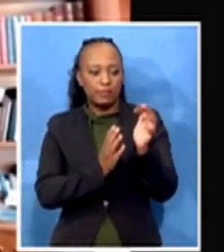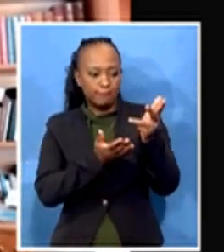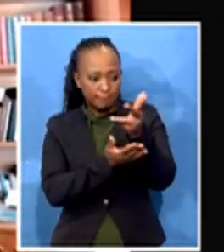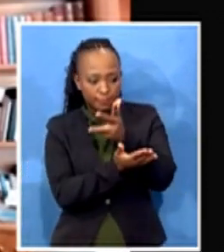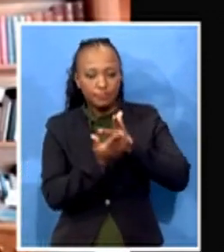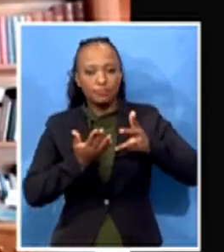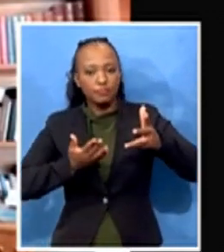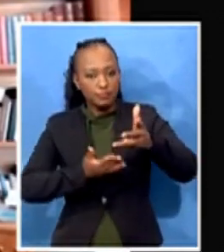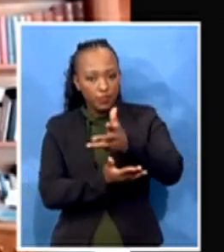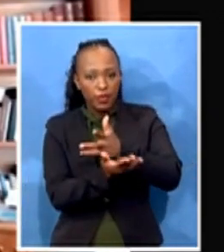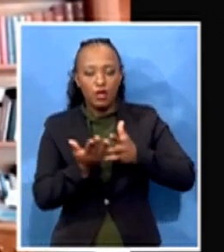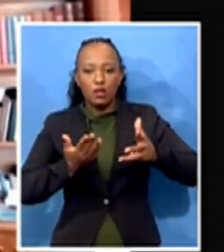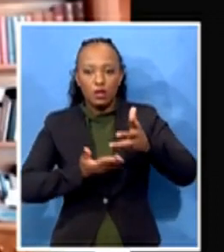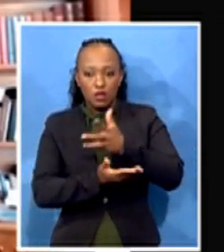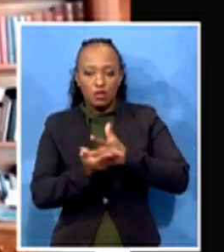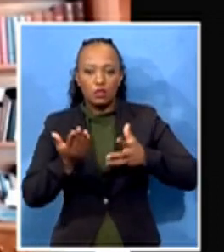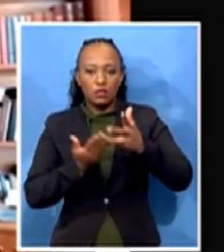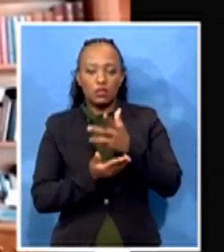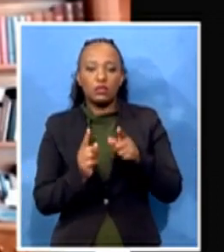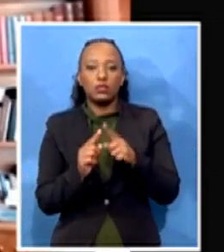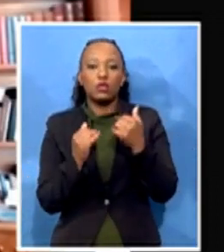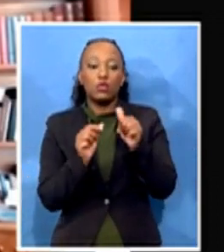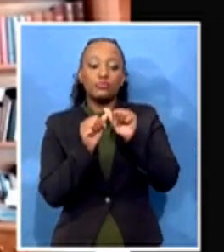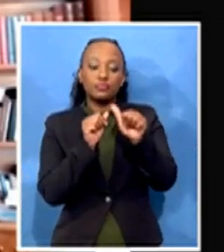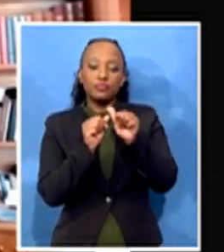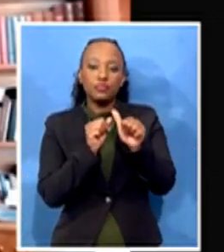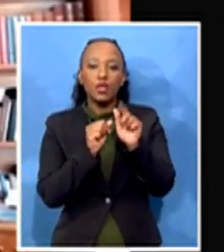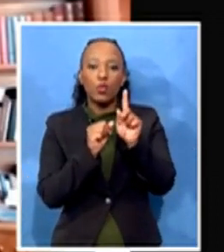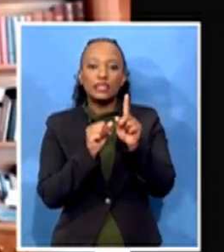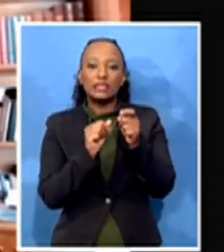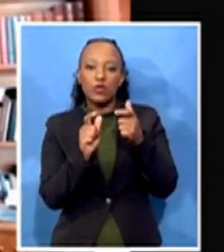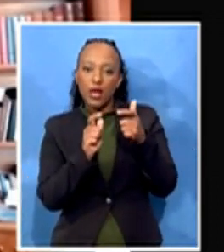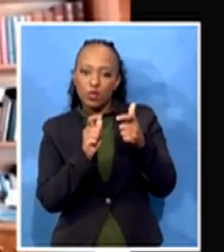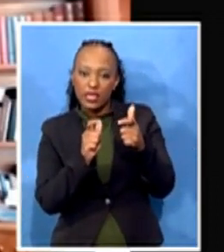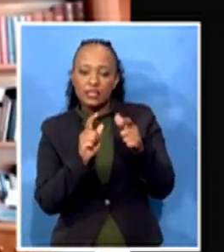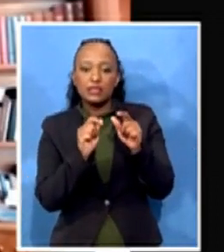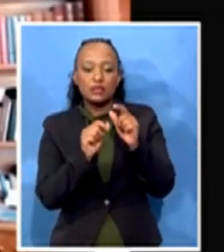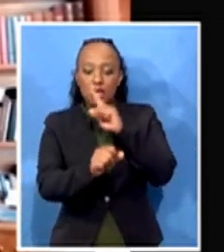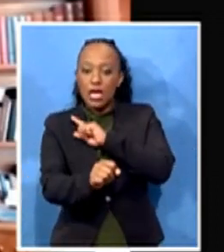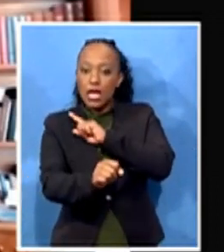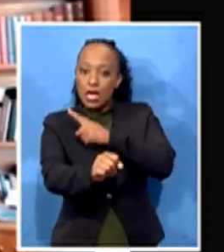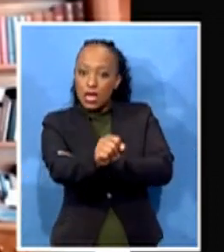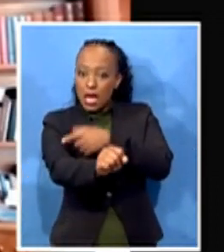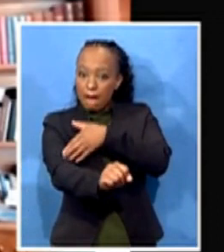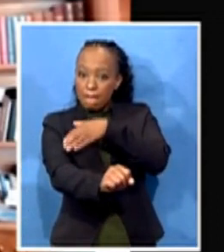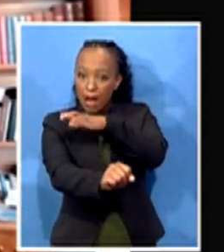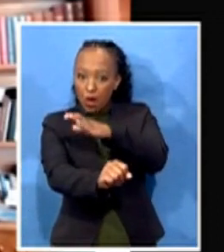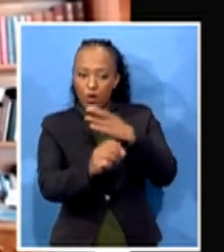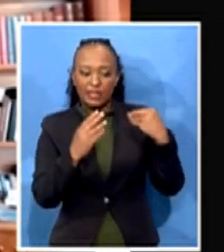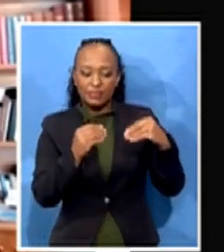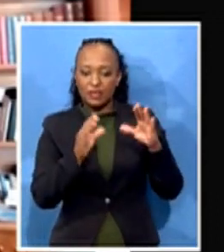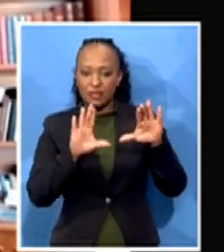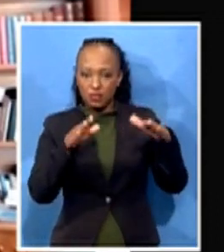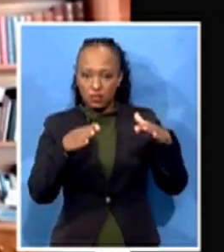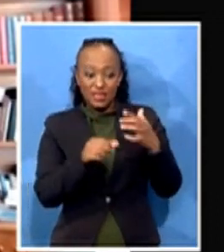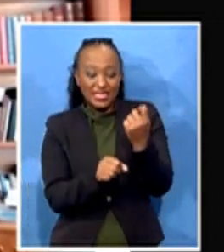reimagined, better regulated and empowered industry. The taxi industry is the lifeblood of